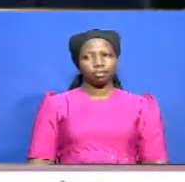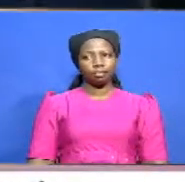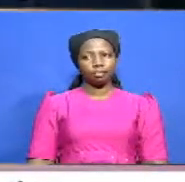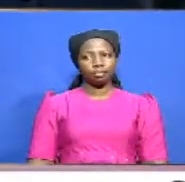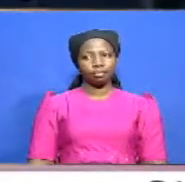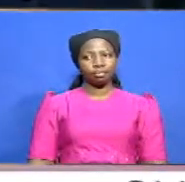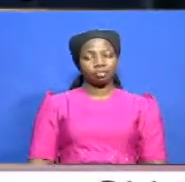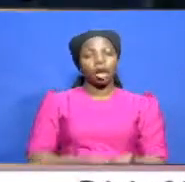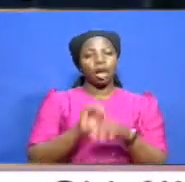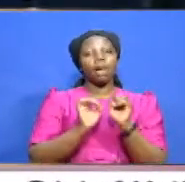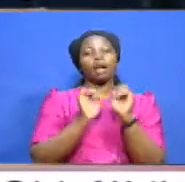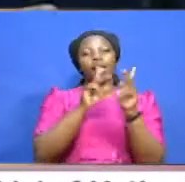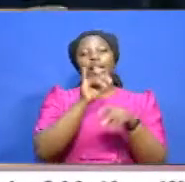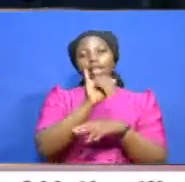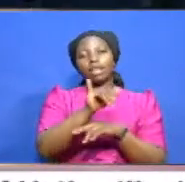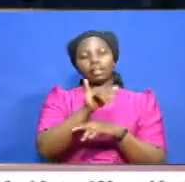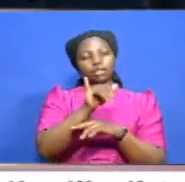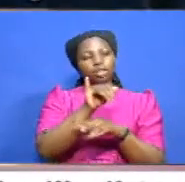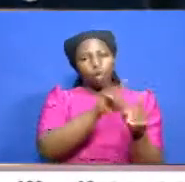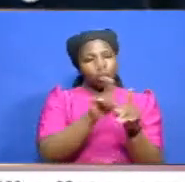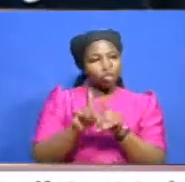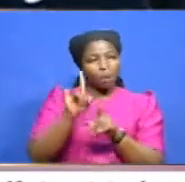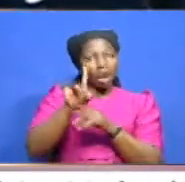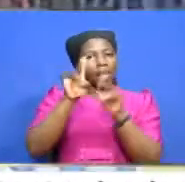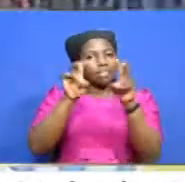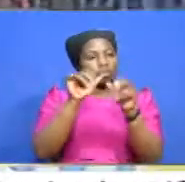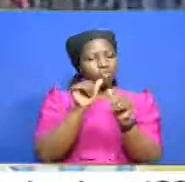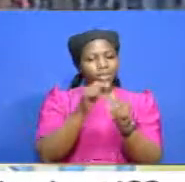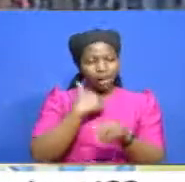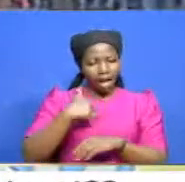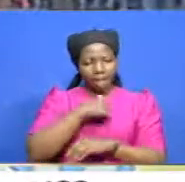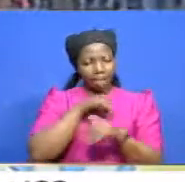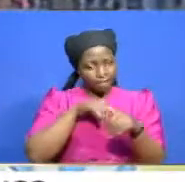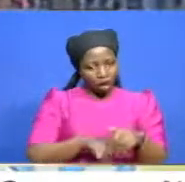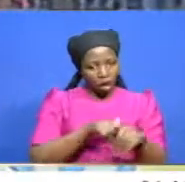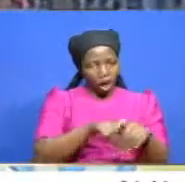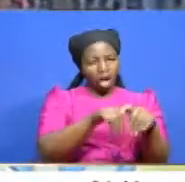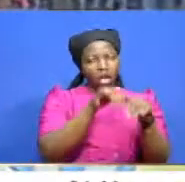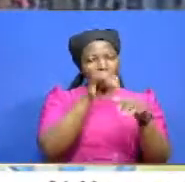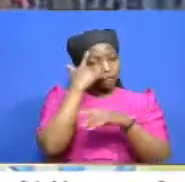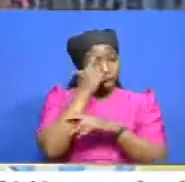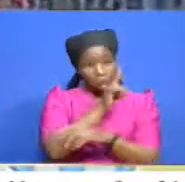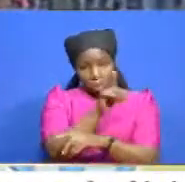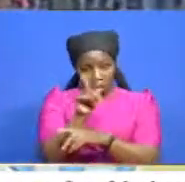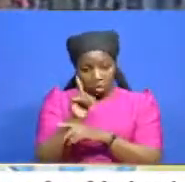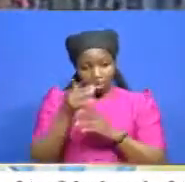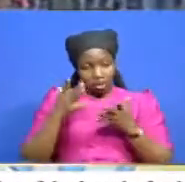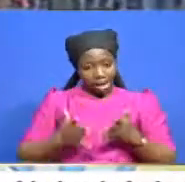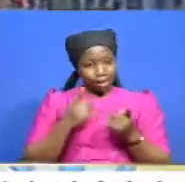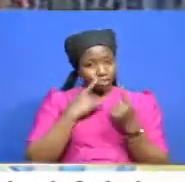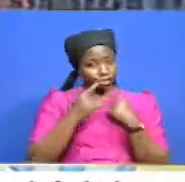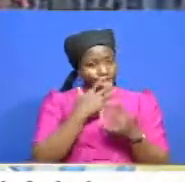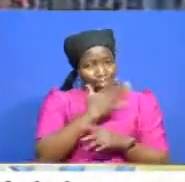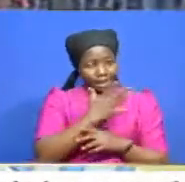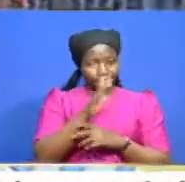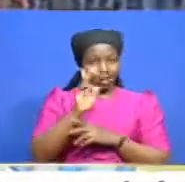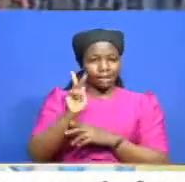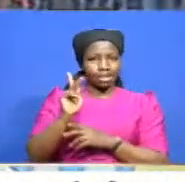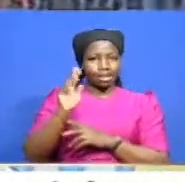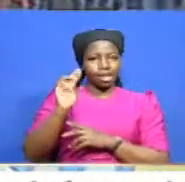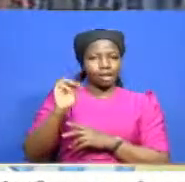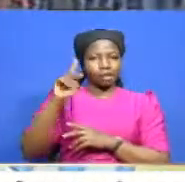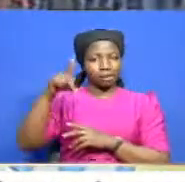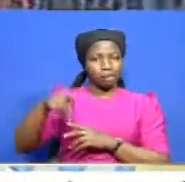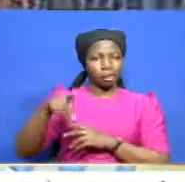All right, so that is also one of the issues that we are tracking for you. Currently speaking there is the Kenya Union of